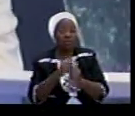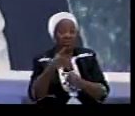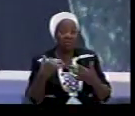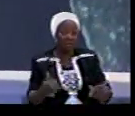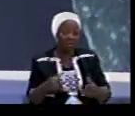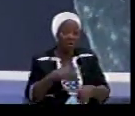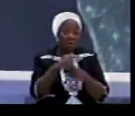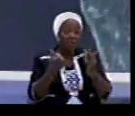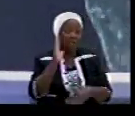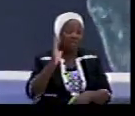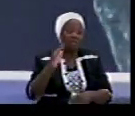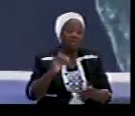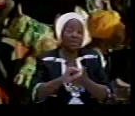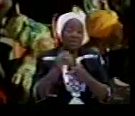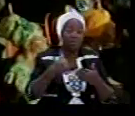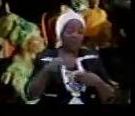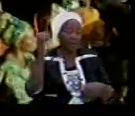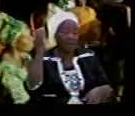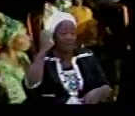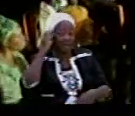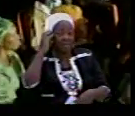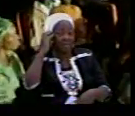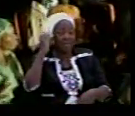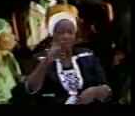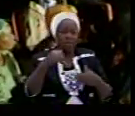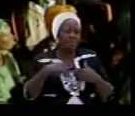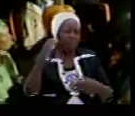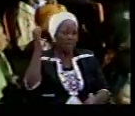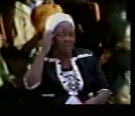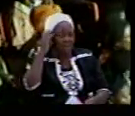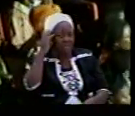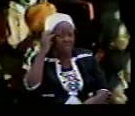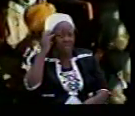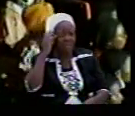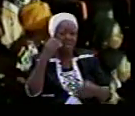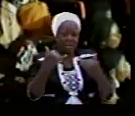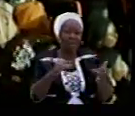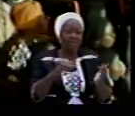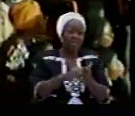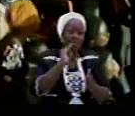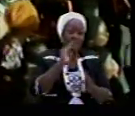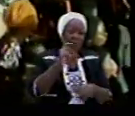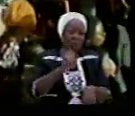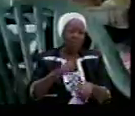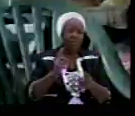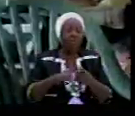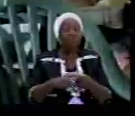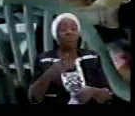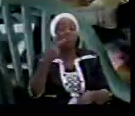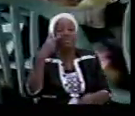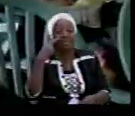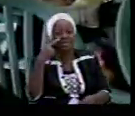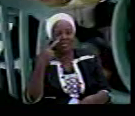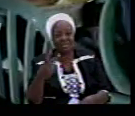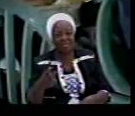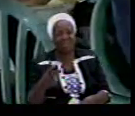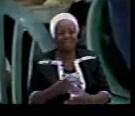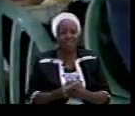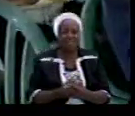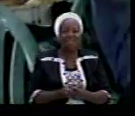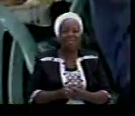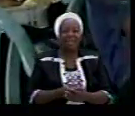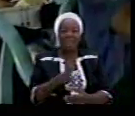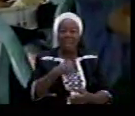heard, now it's your turn to see. And it's your time to see. As we tell